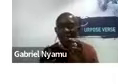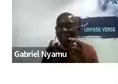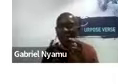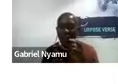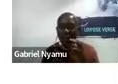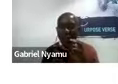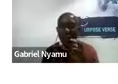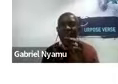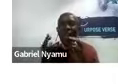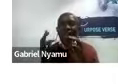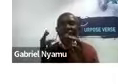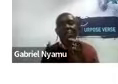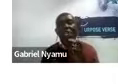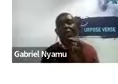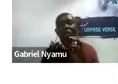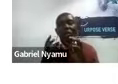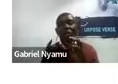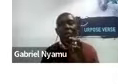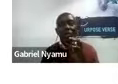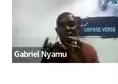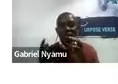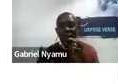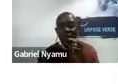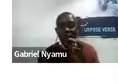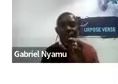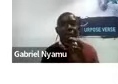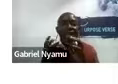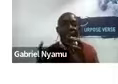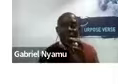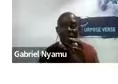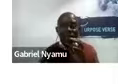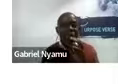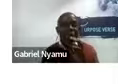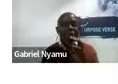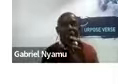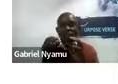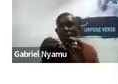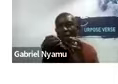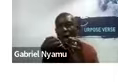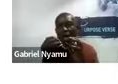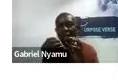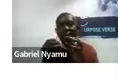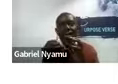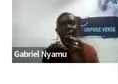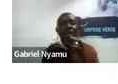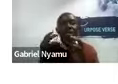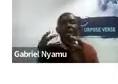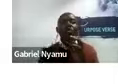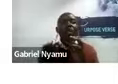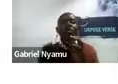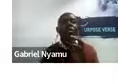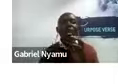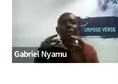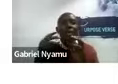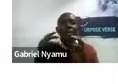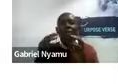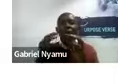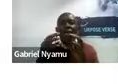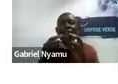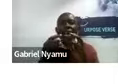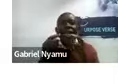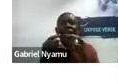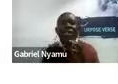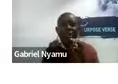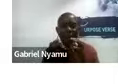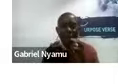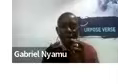illusions and all that, no. And especially for those who are believers, I would encourage you, because if you're able to anchor that, it helps you to tap some in a